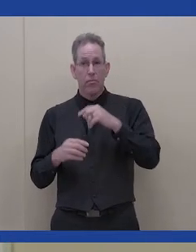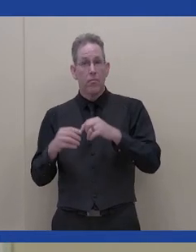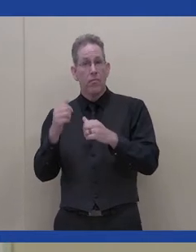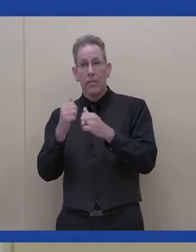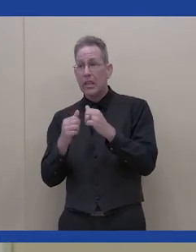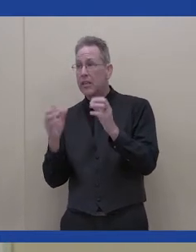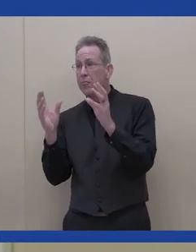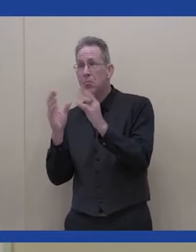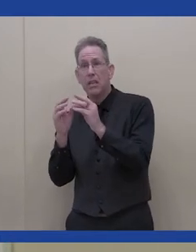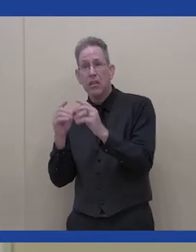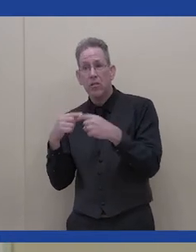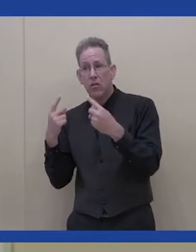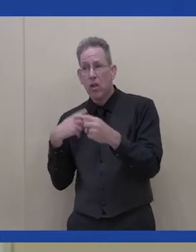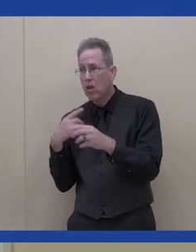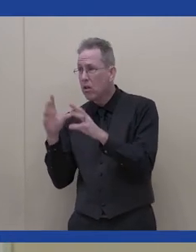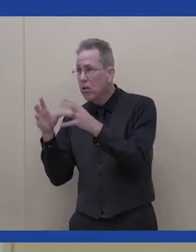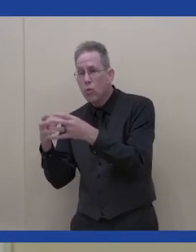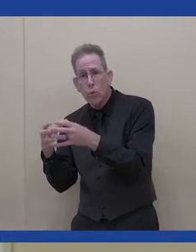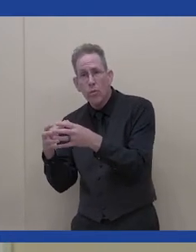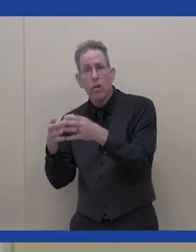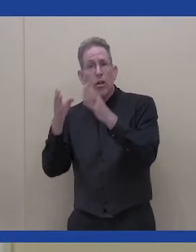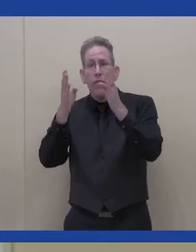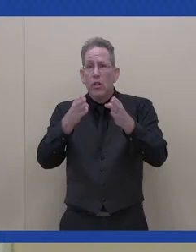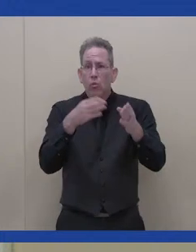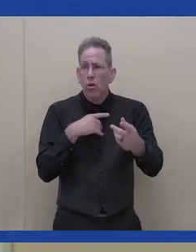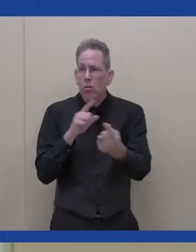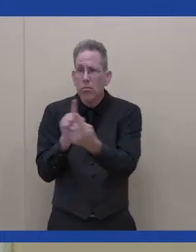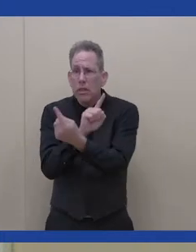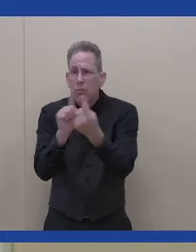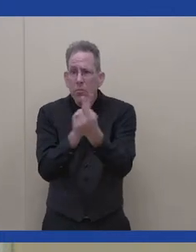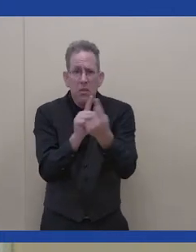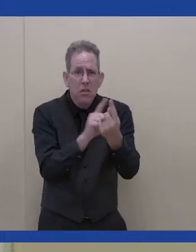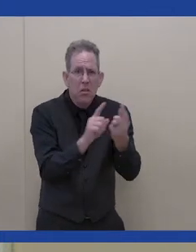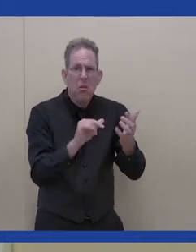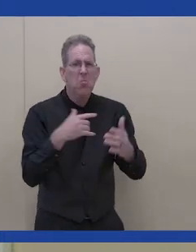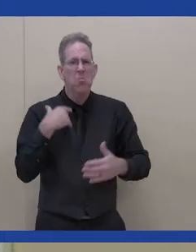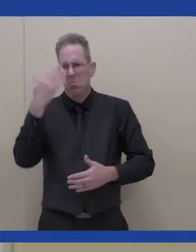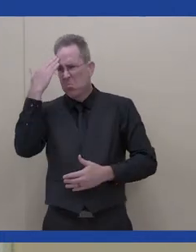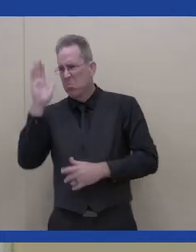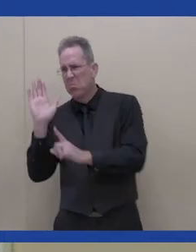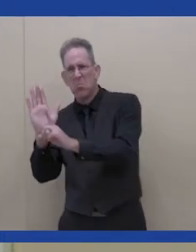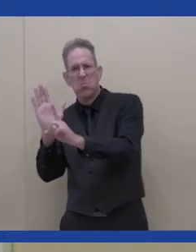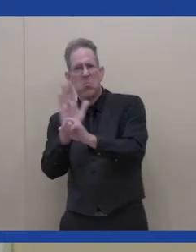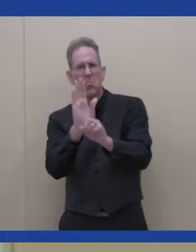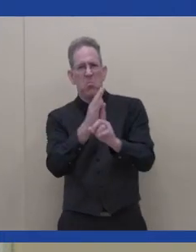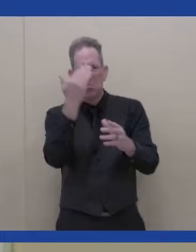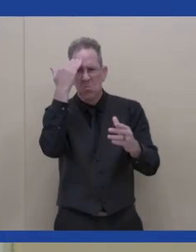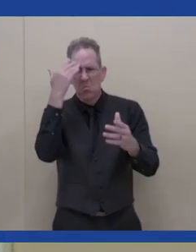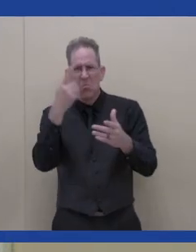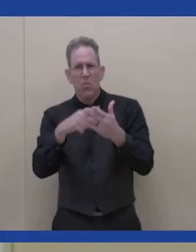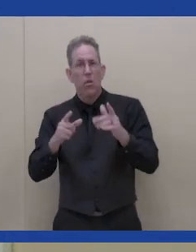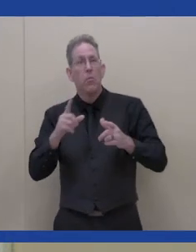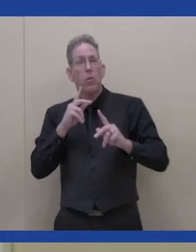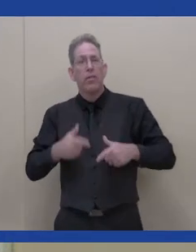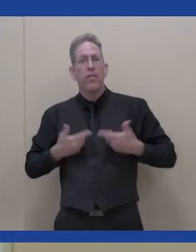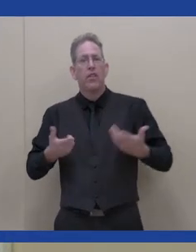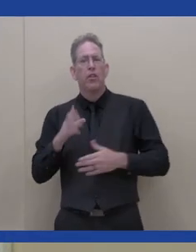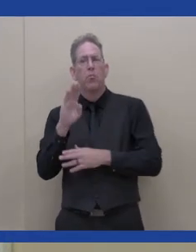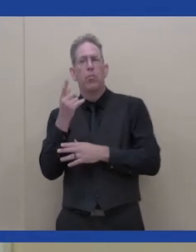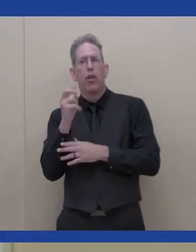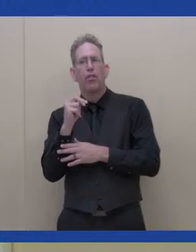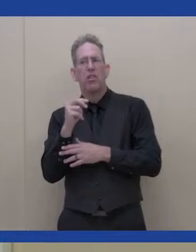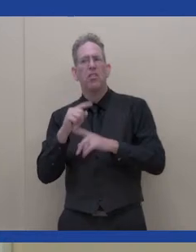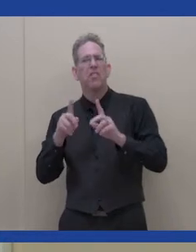individuals alike during this election, I know that Burlingtonians are ready and willing to show up for each other. That's